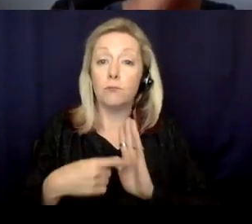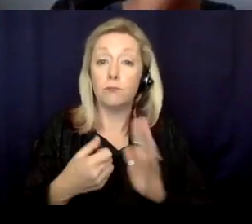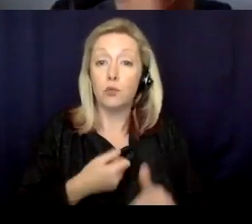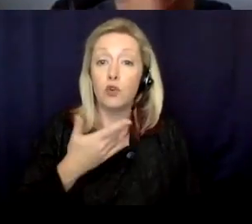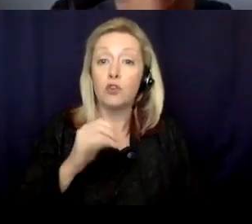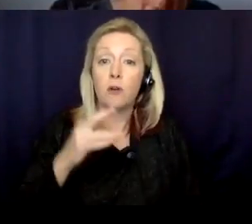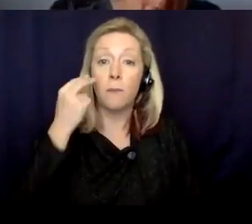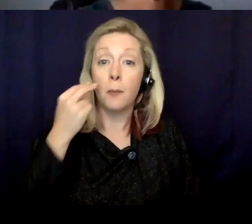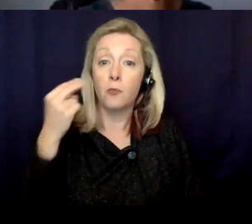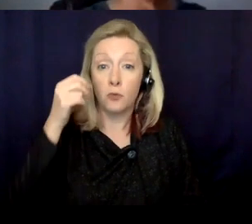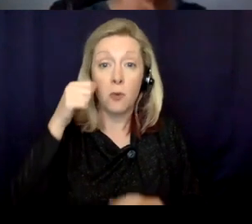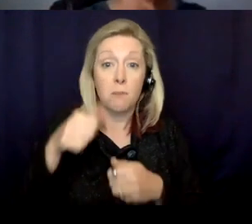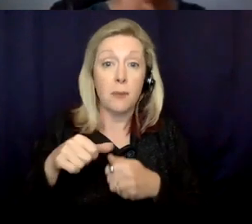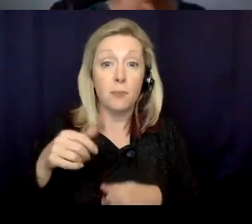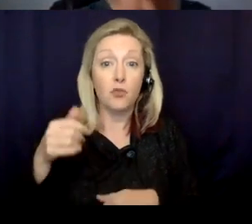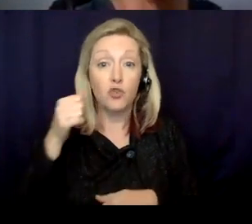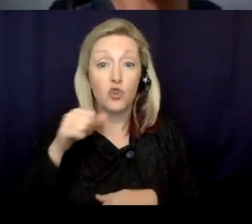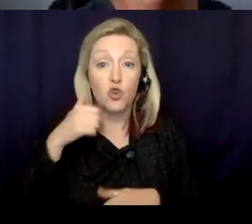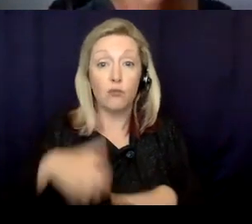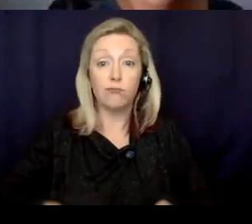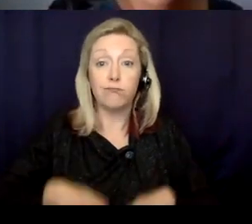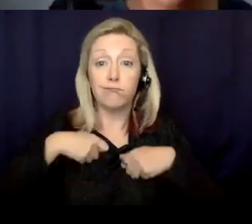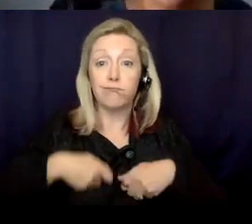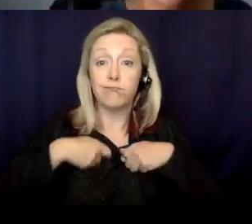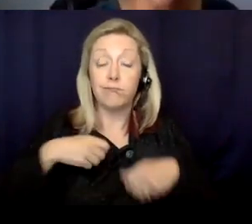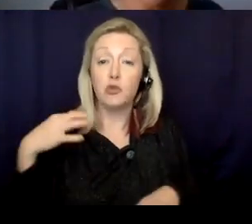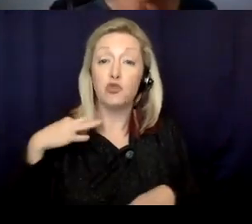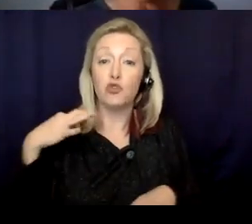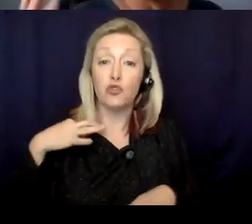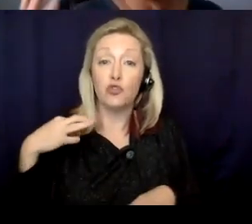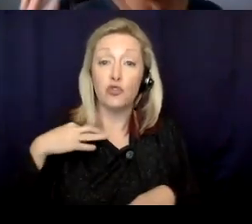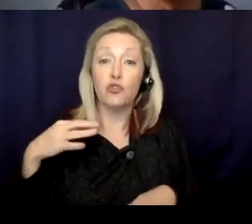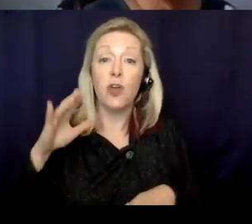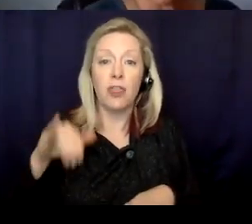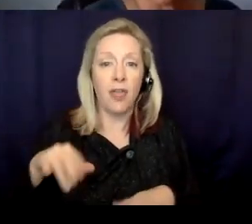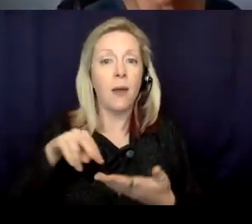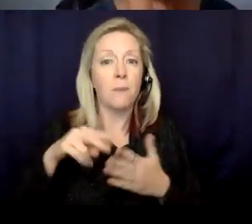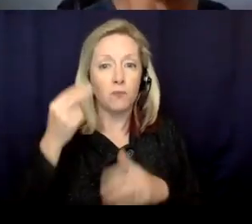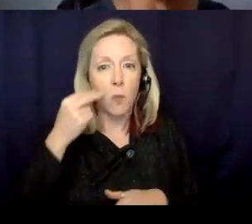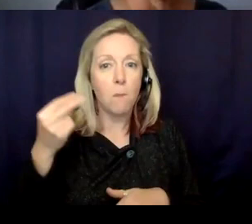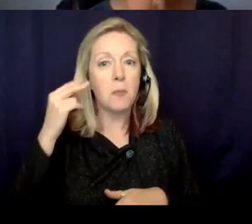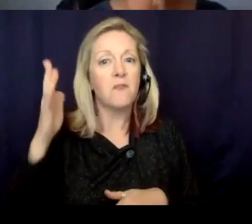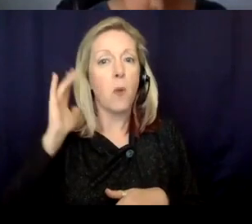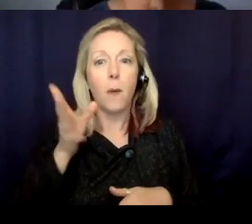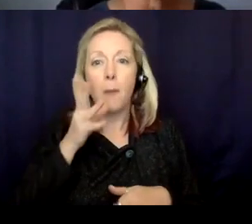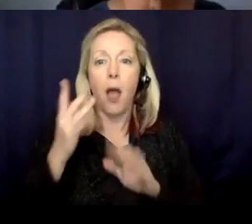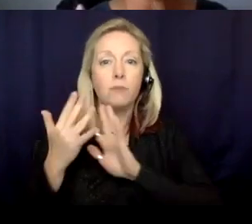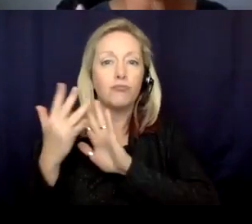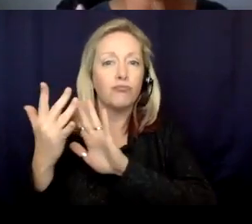talking about with my girl with her shirt, it's likely to incorporate movement and